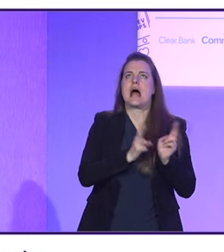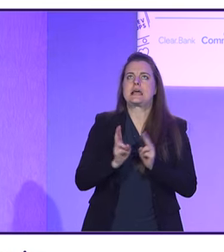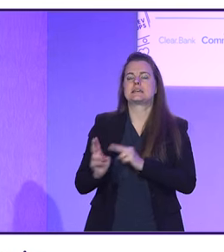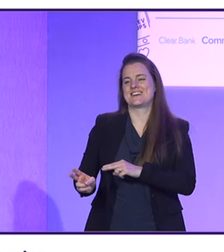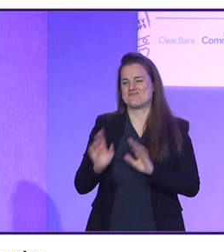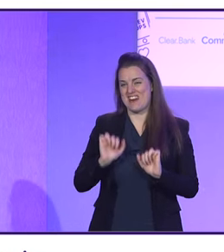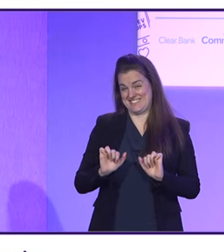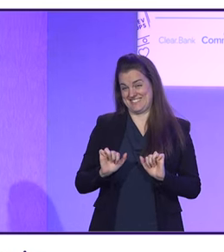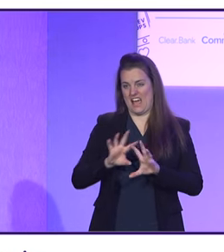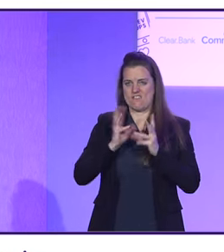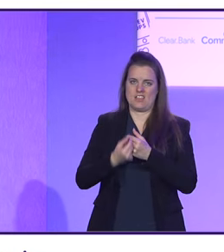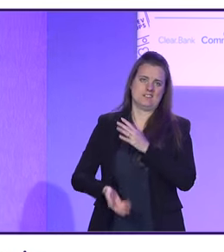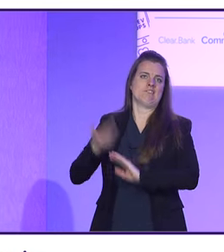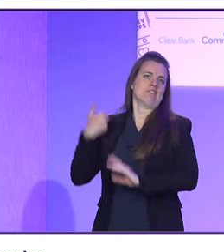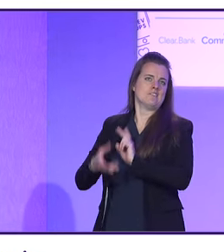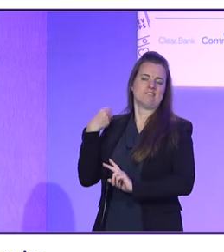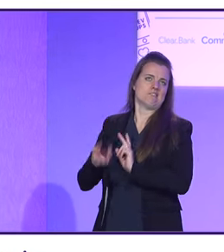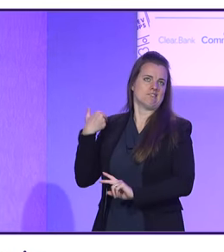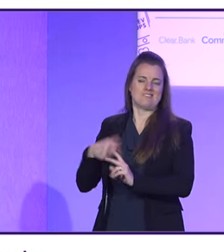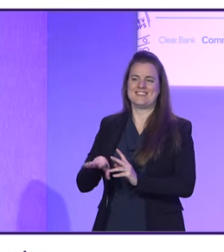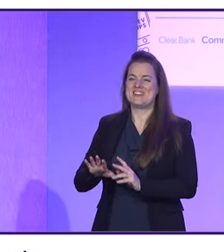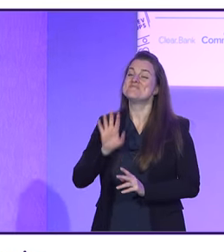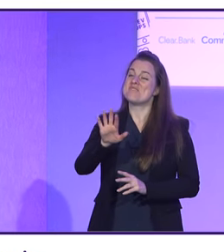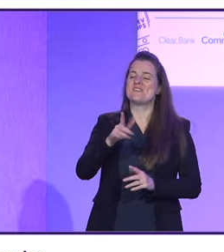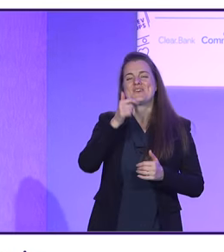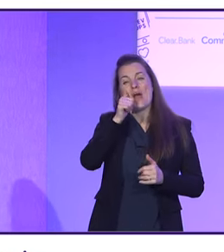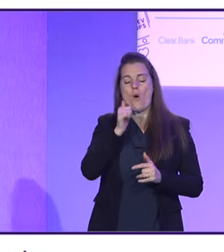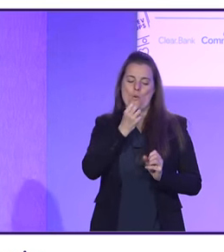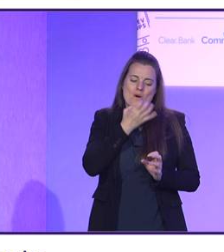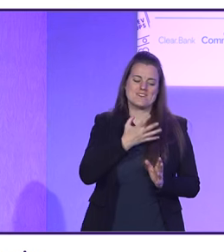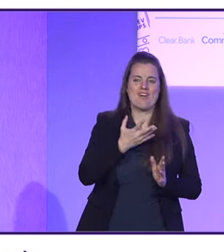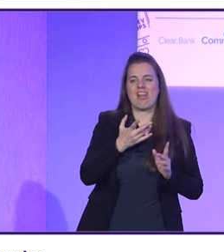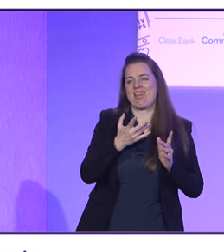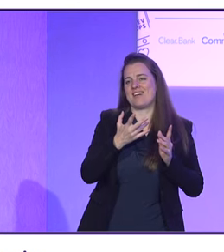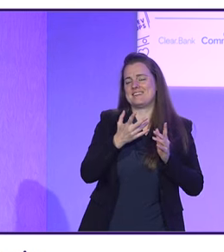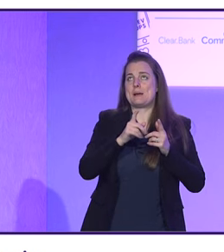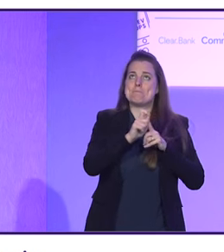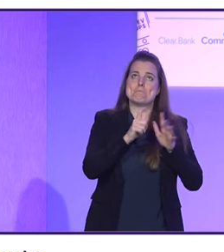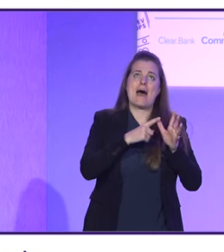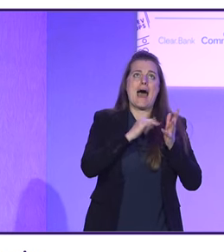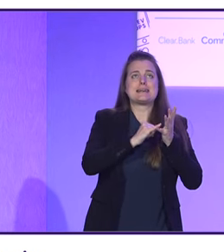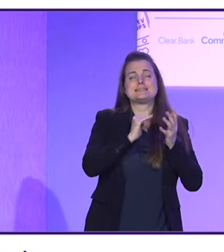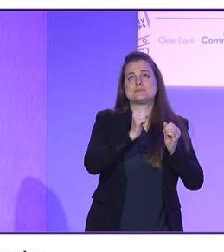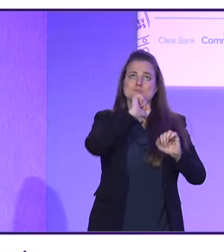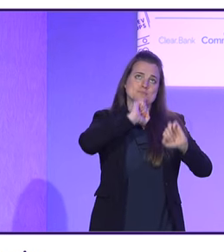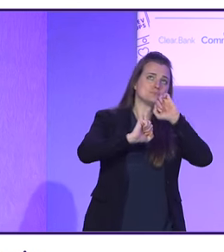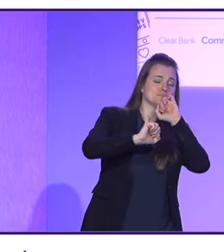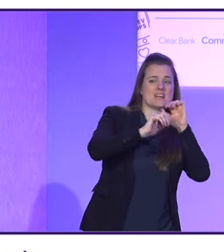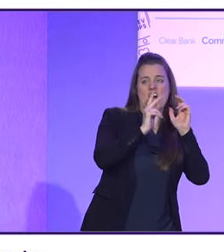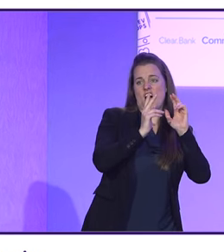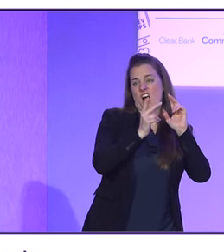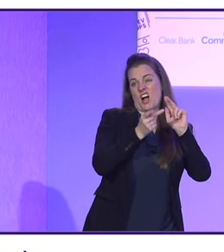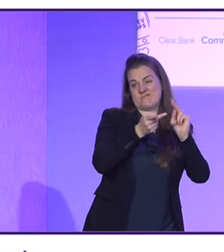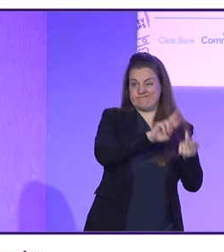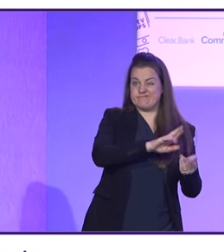world where people are arguing that some of the darlings of the PaaS world, like Heroku, are dying. Why is that the case?